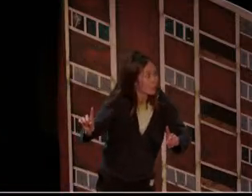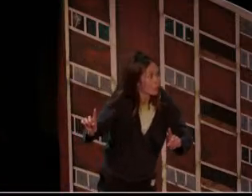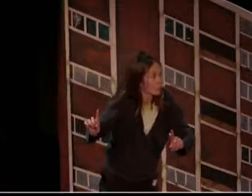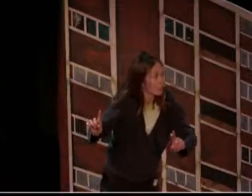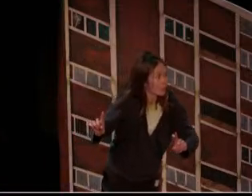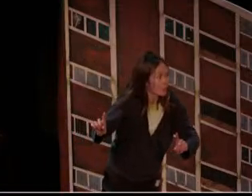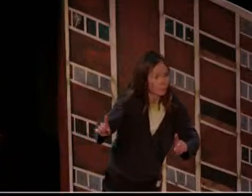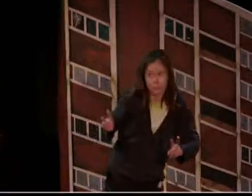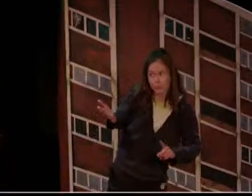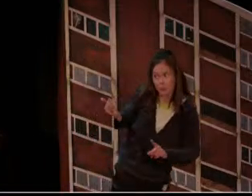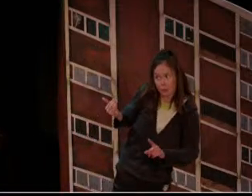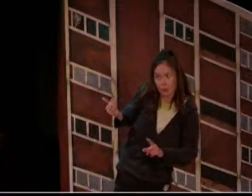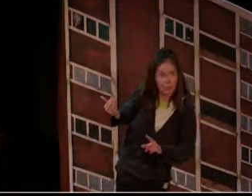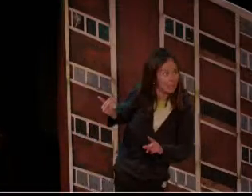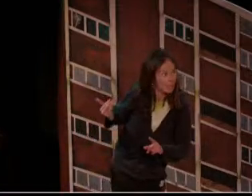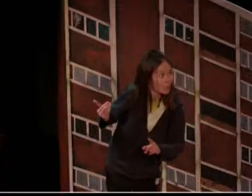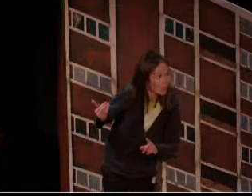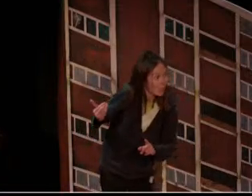Look here.